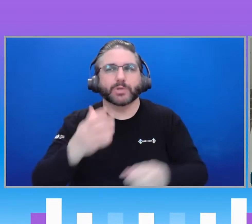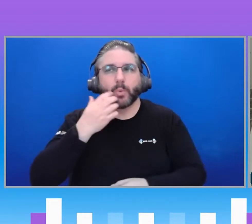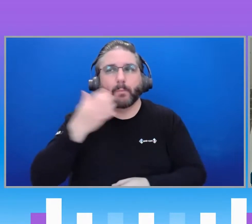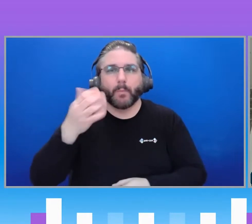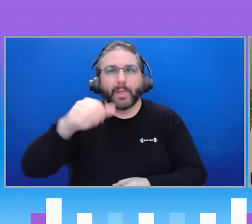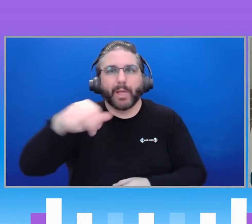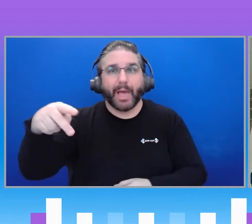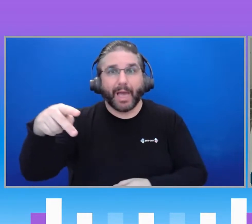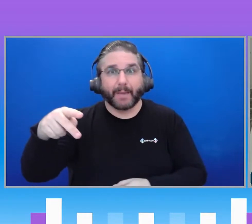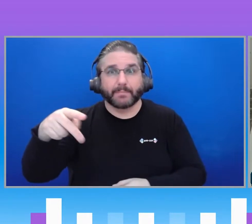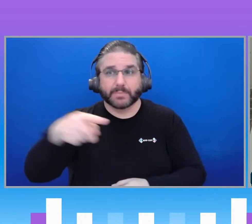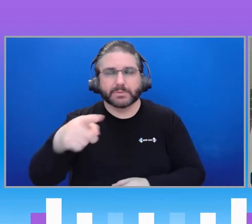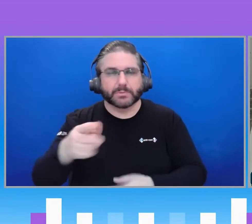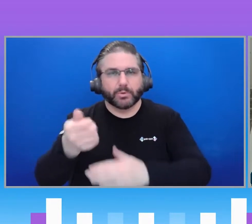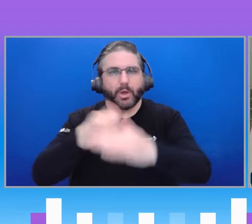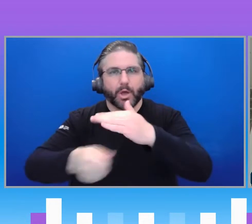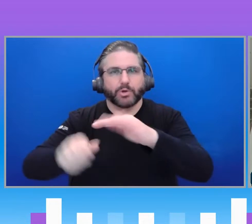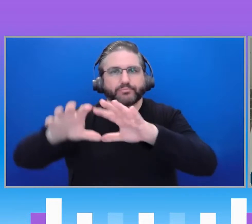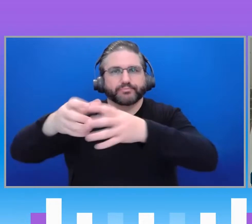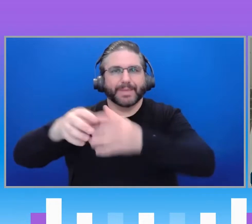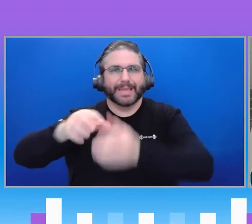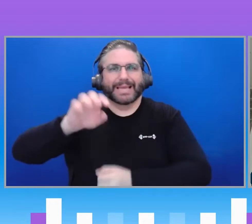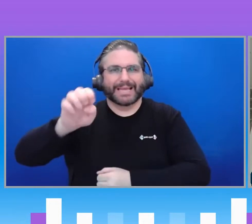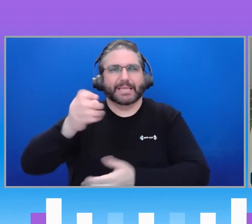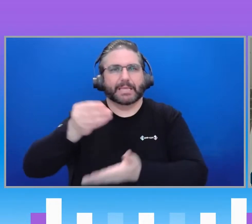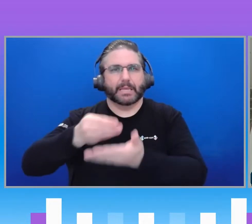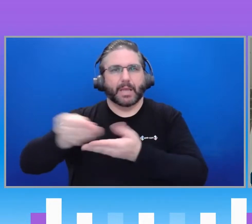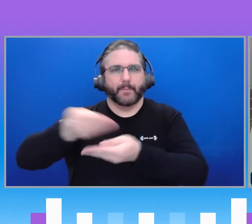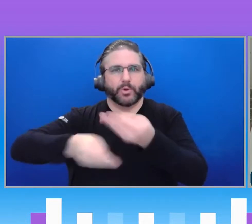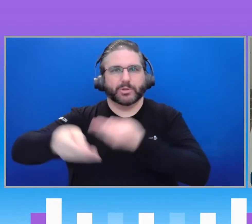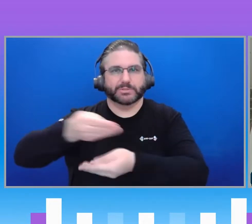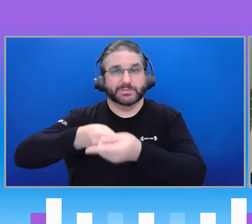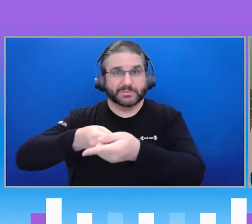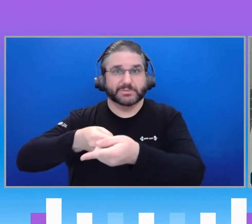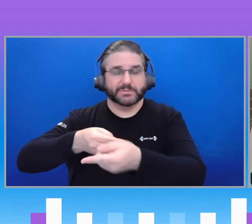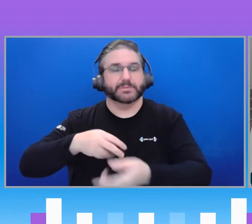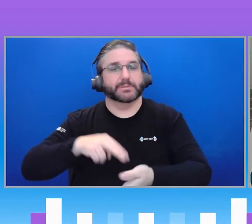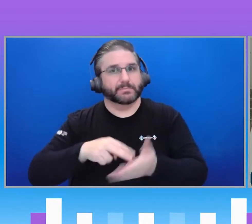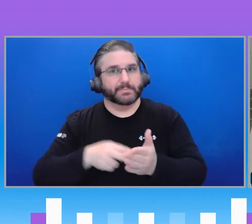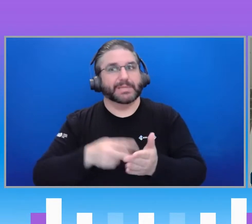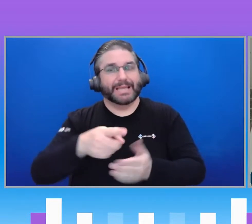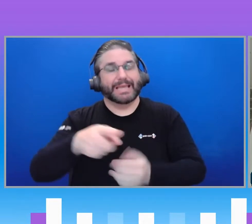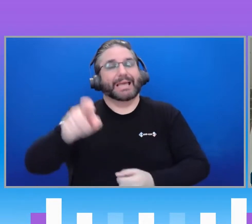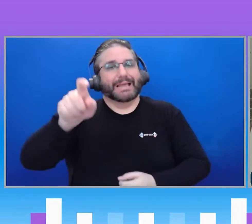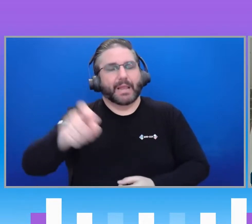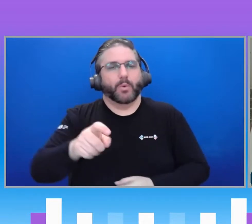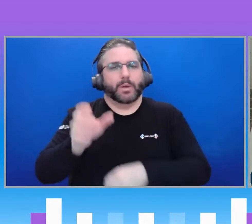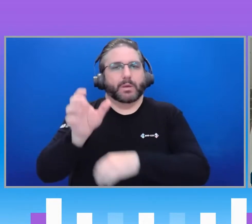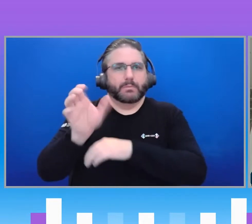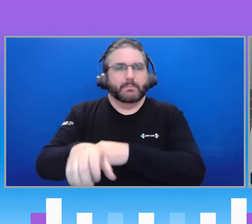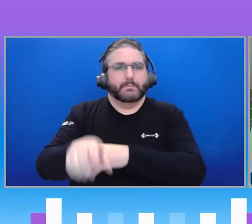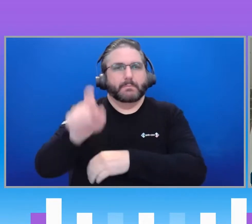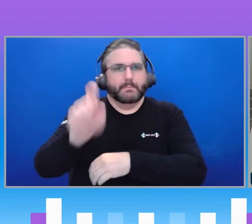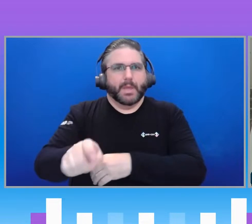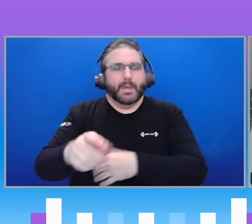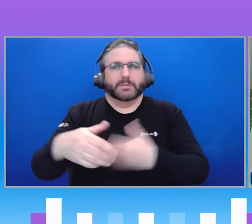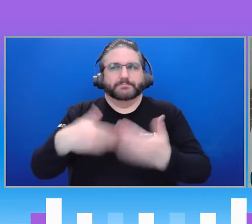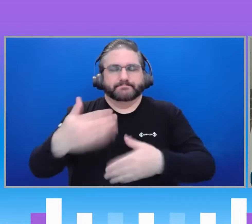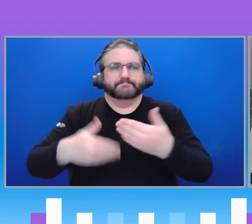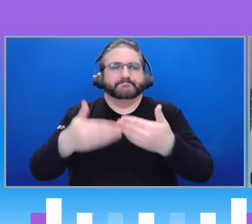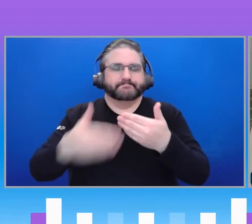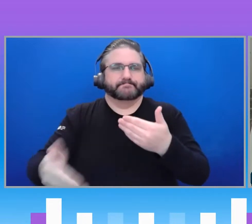considered e-commerce, that they will now need to look at finally digital accessibility standards, this can really